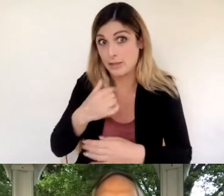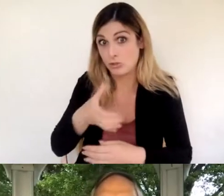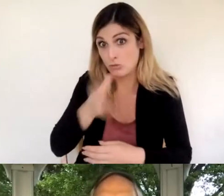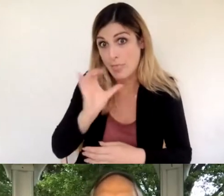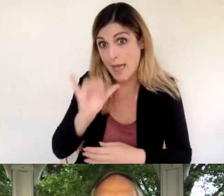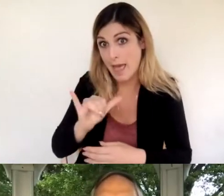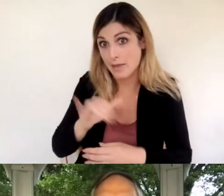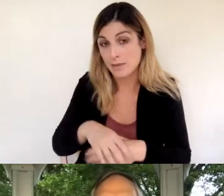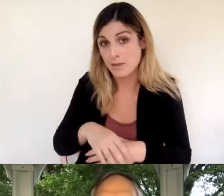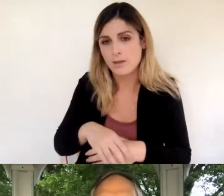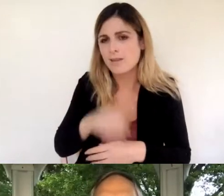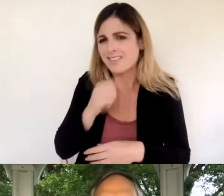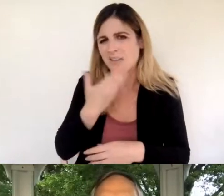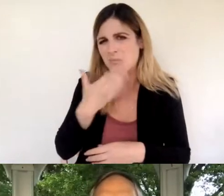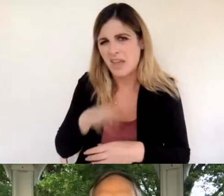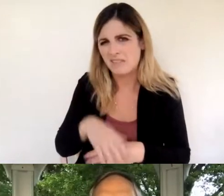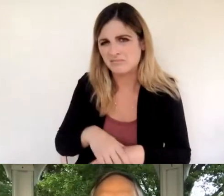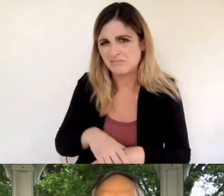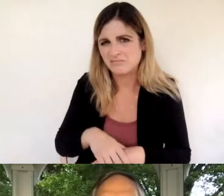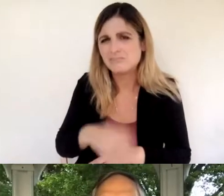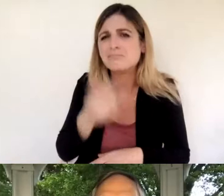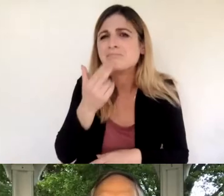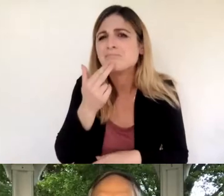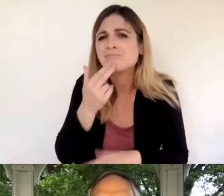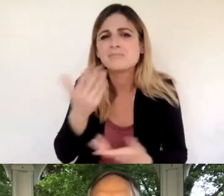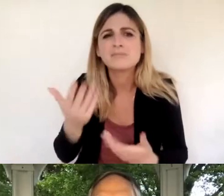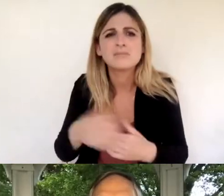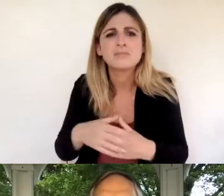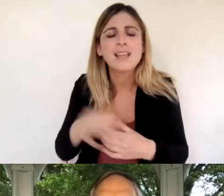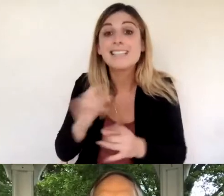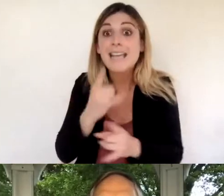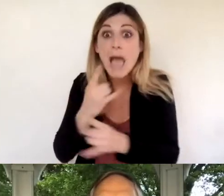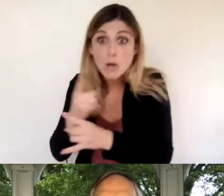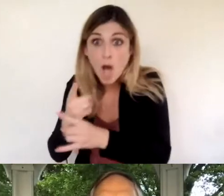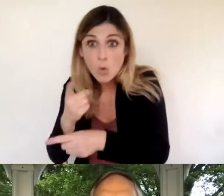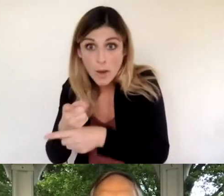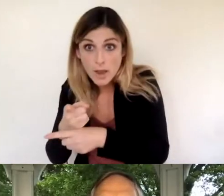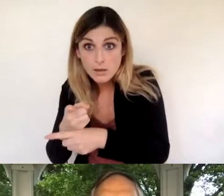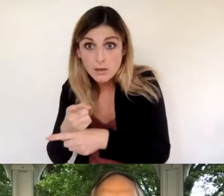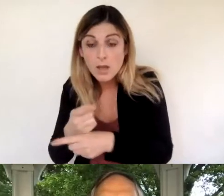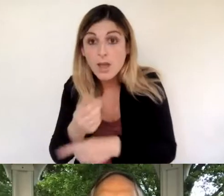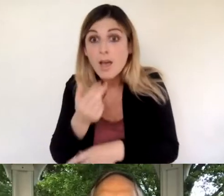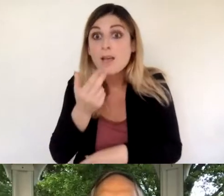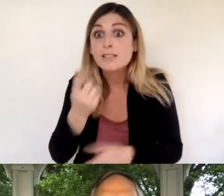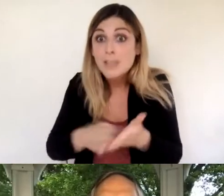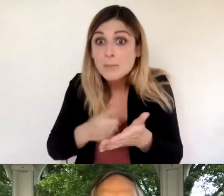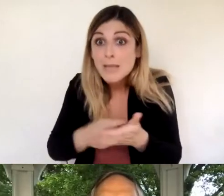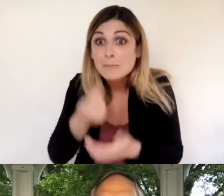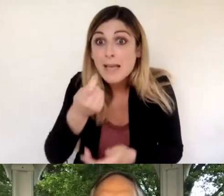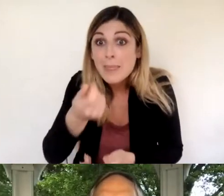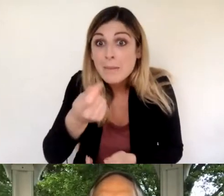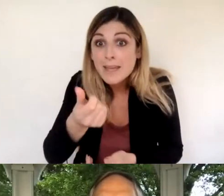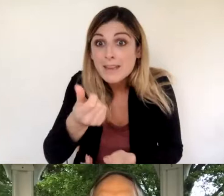is not bad for your bones. And a little bit of coffee it's like the alcohol thing, you know, a little bit might actually be beneficial. All of these